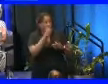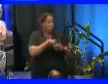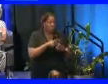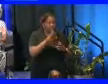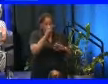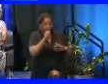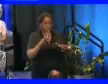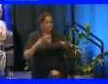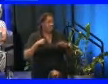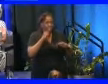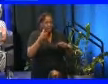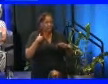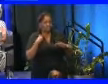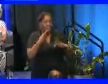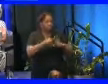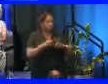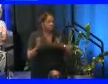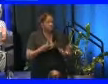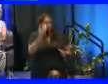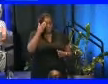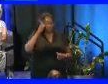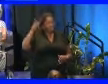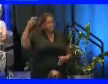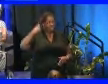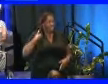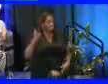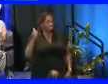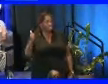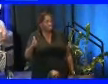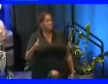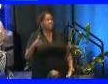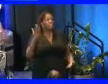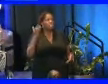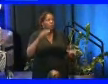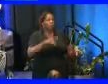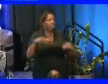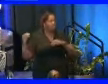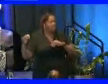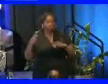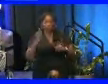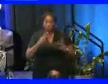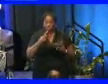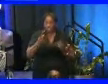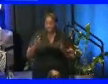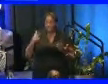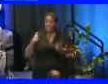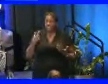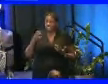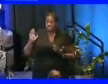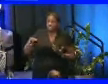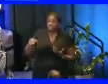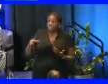I'm not going to accept it. I don't have a 30-day plan, but I know God does. And that's why I left it. He gonna say, well, I turned around and said,